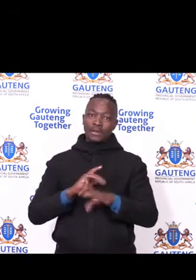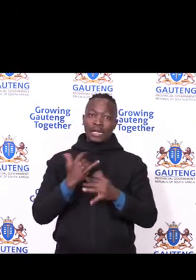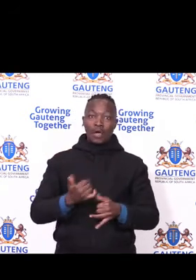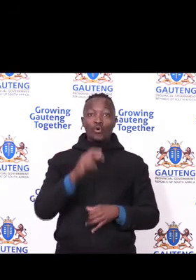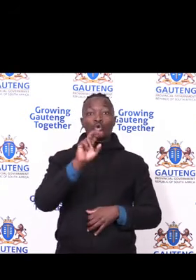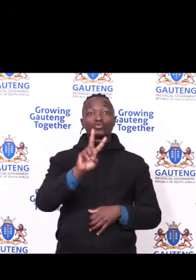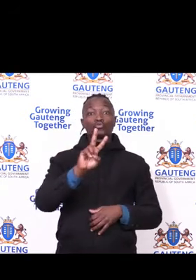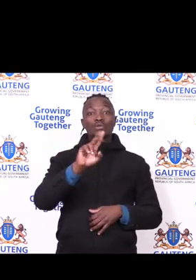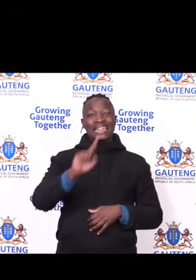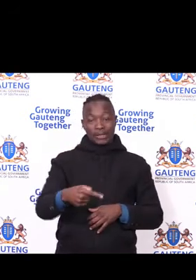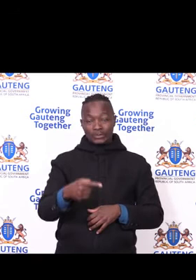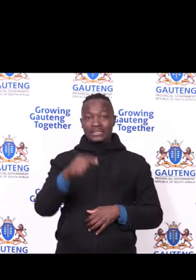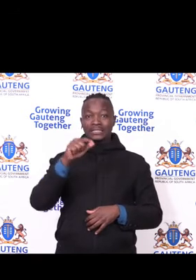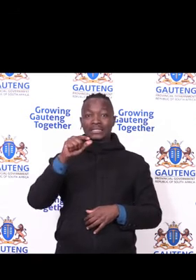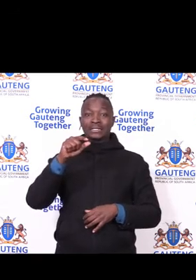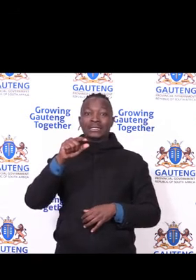2,117